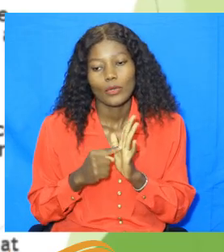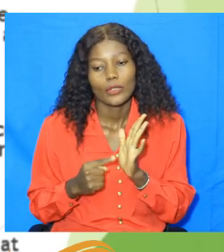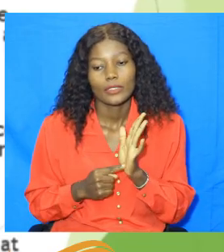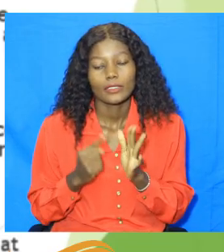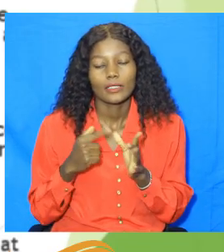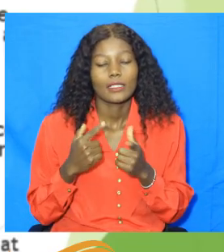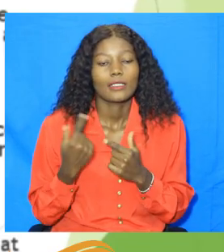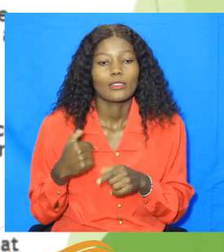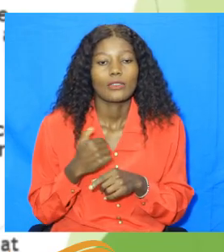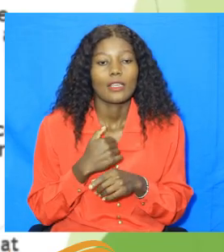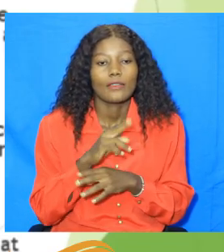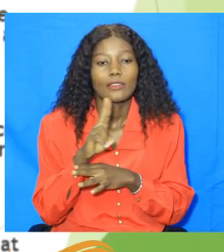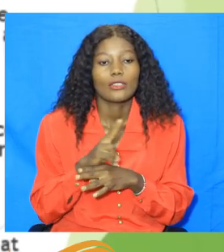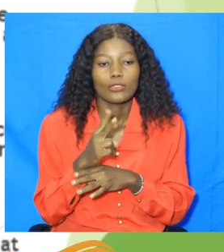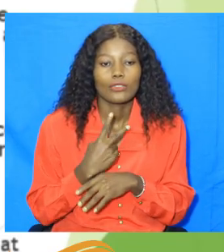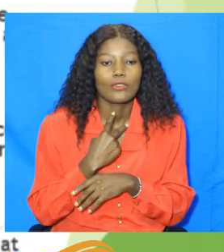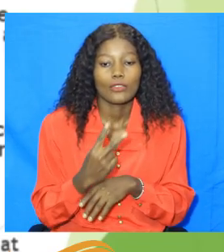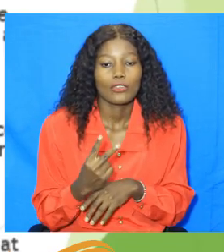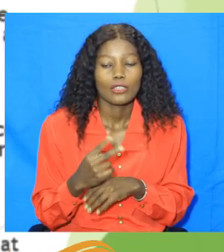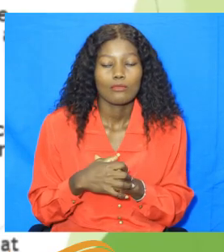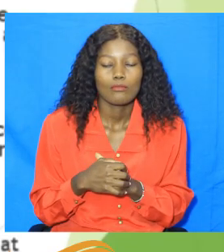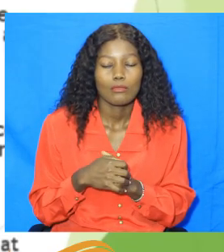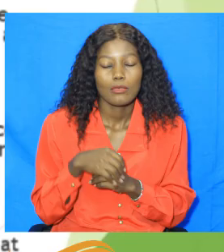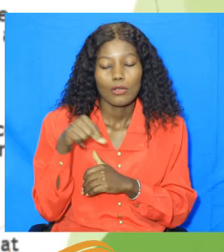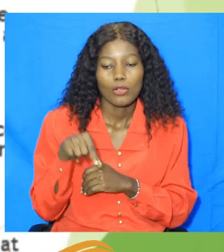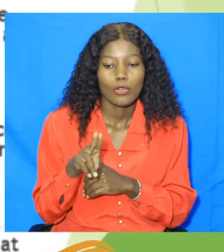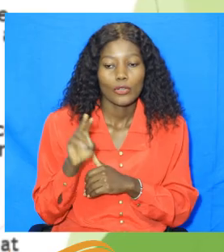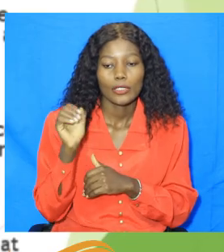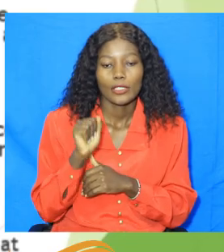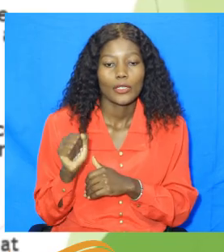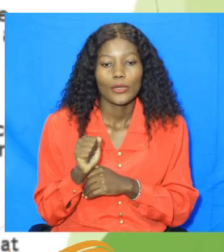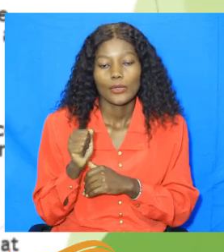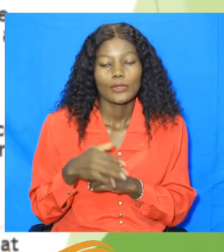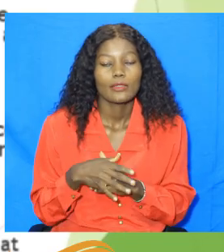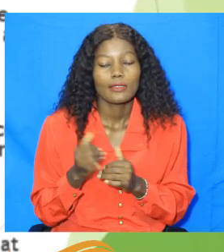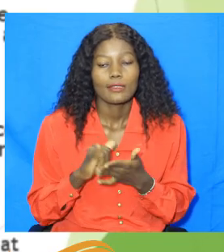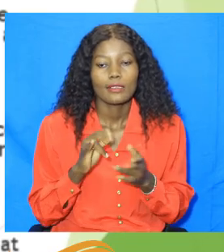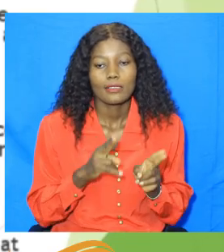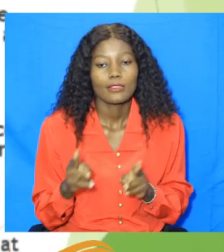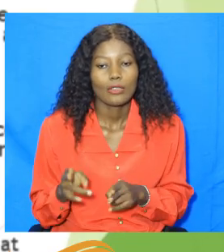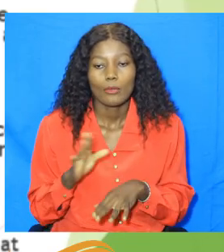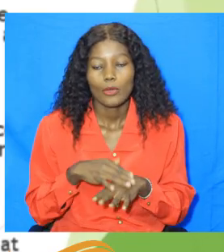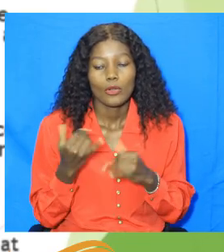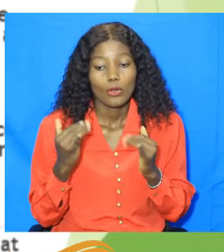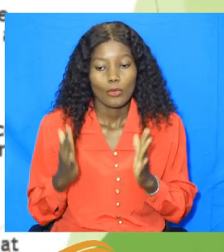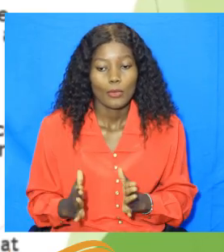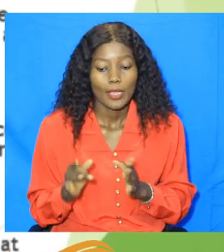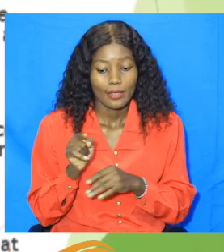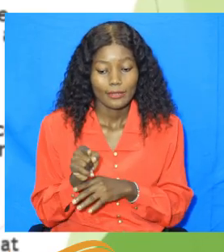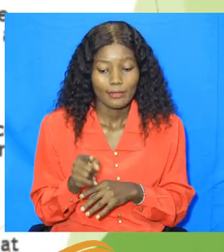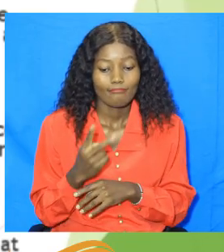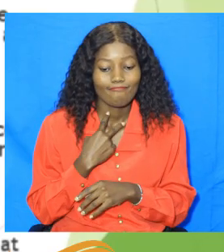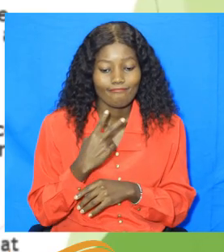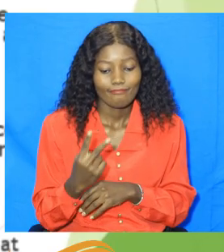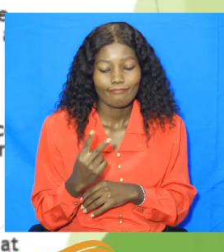the use of audible cues. That is a common thing on athletes. So these audible cues,